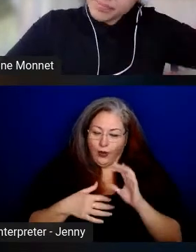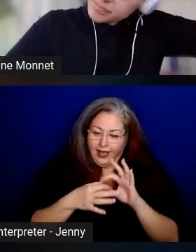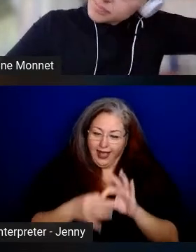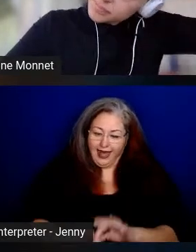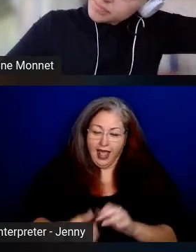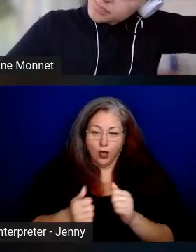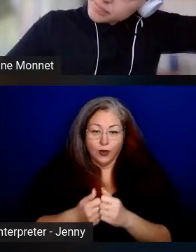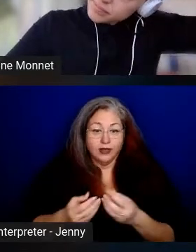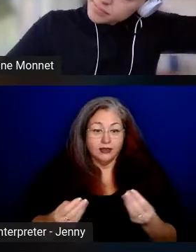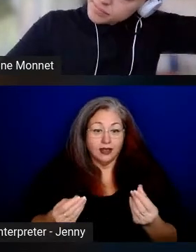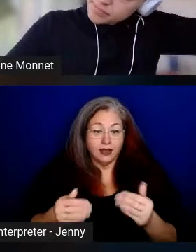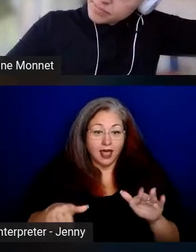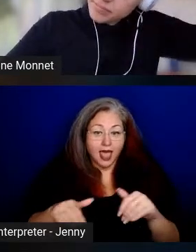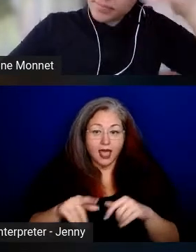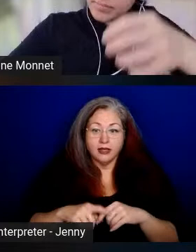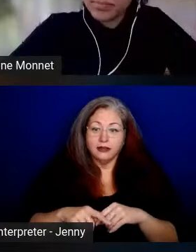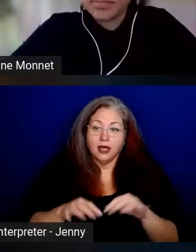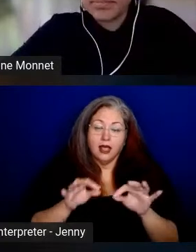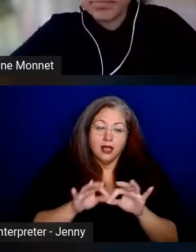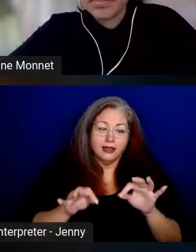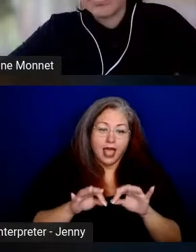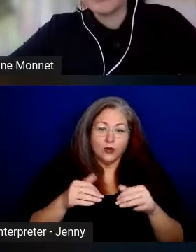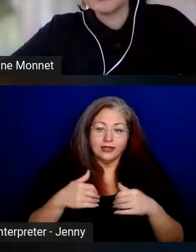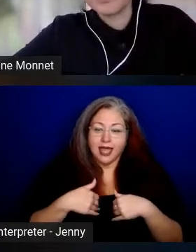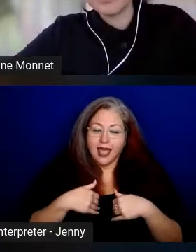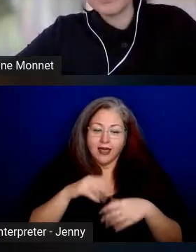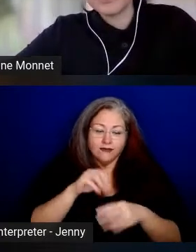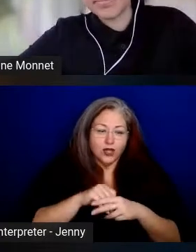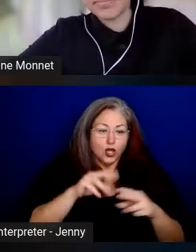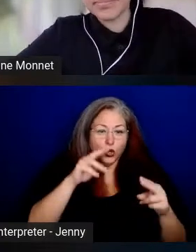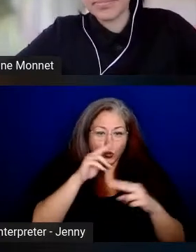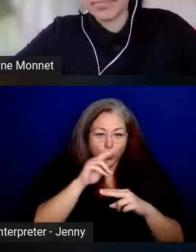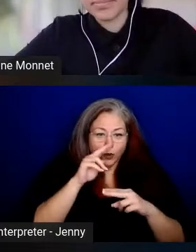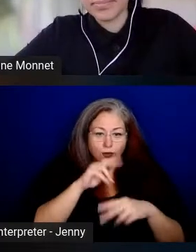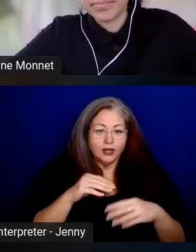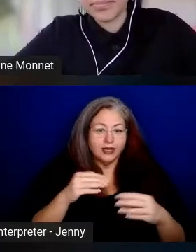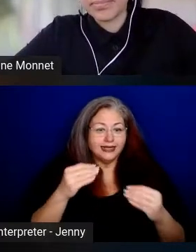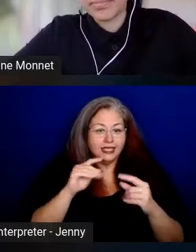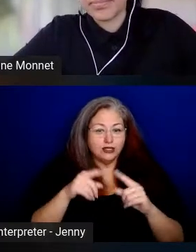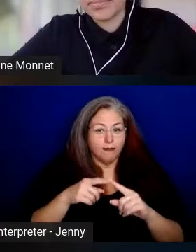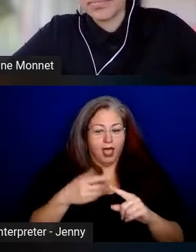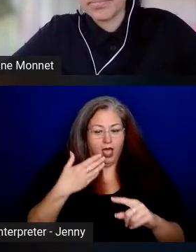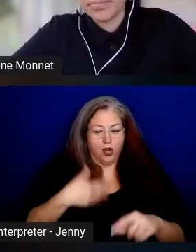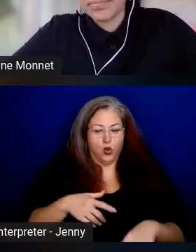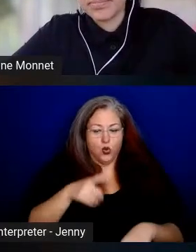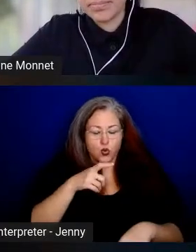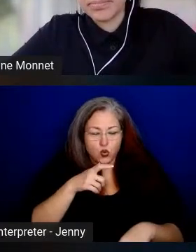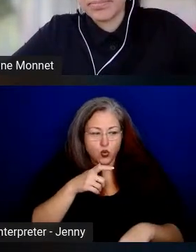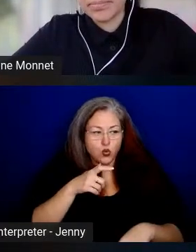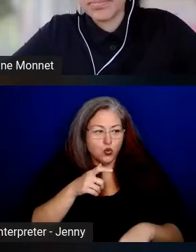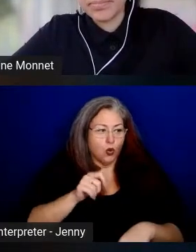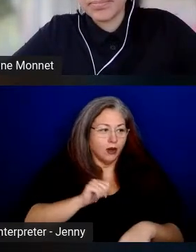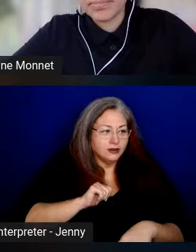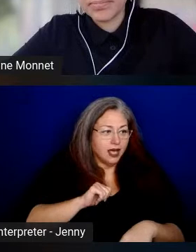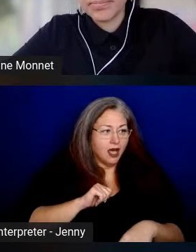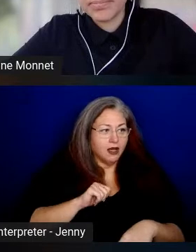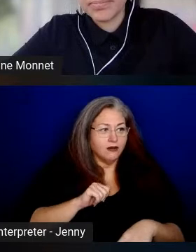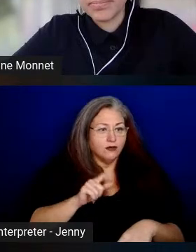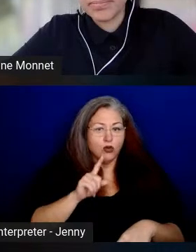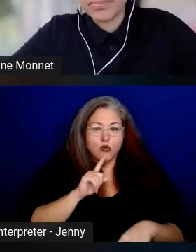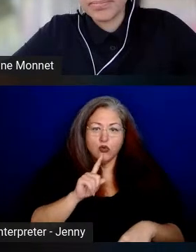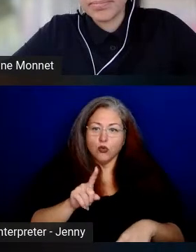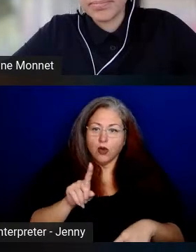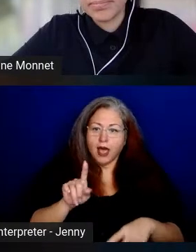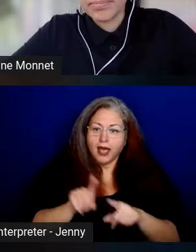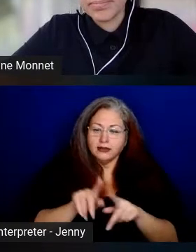You know, the language has humor, teaches us about ourselves and who we are as people. And also